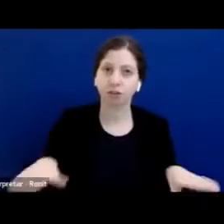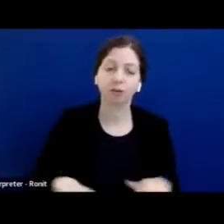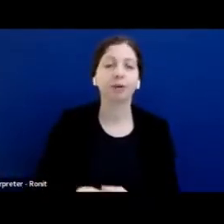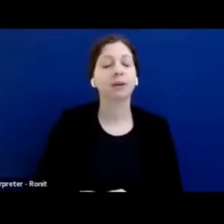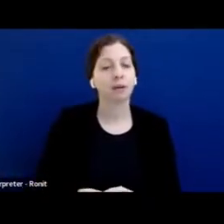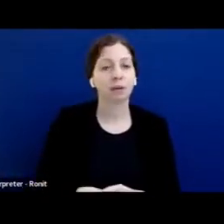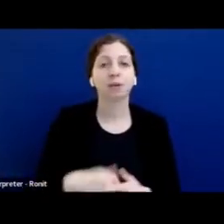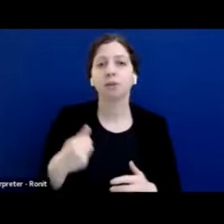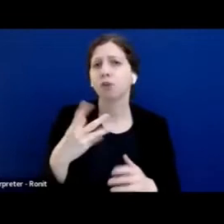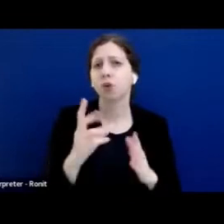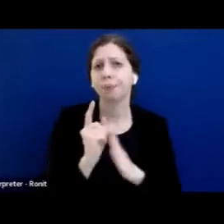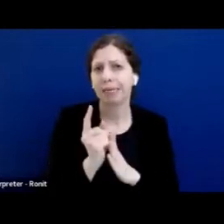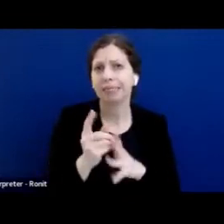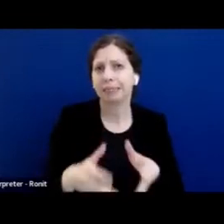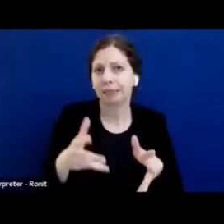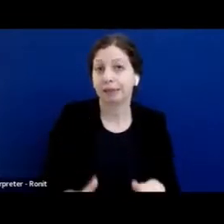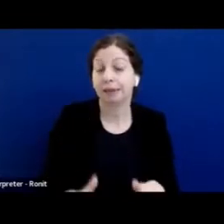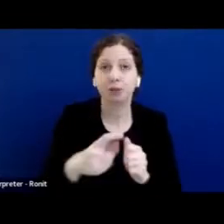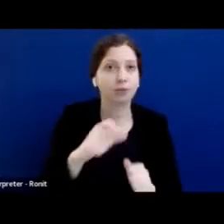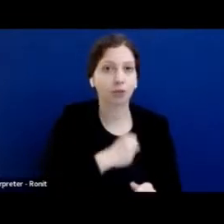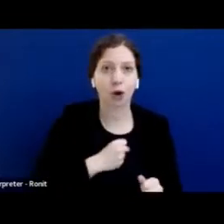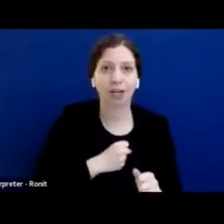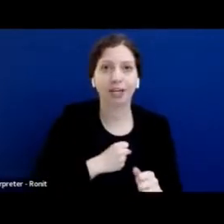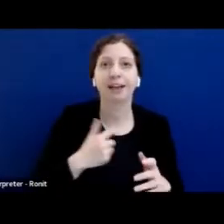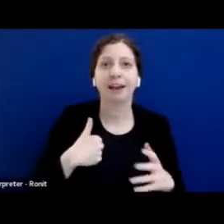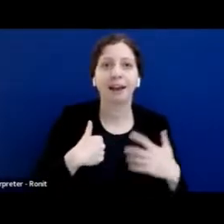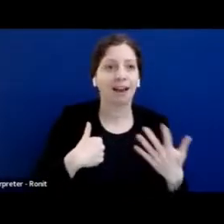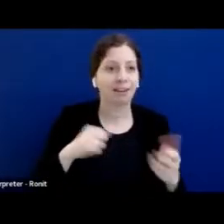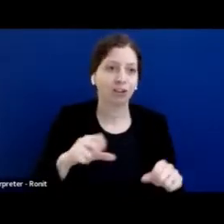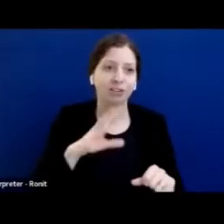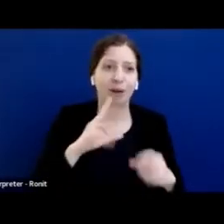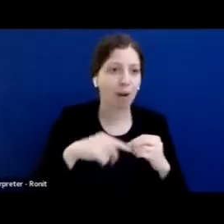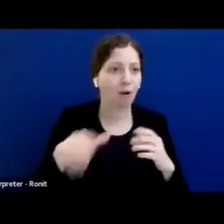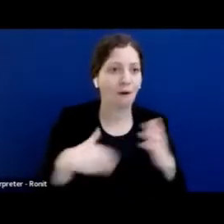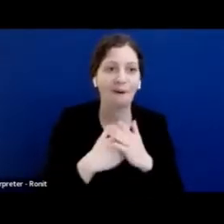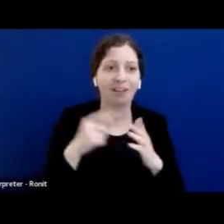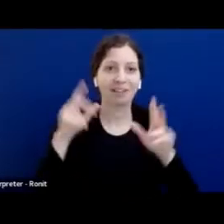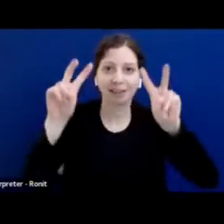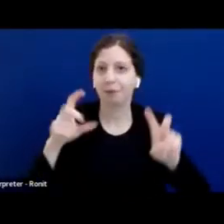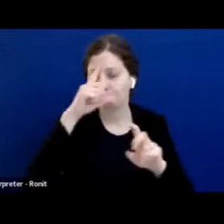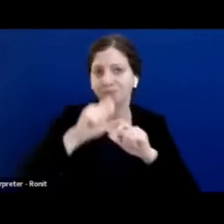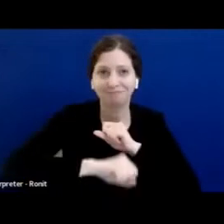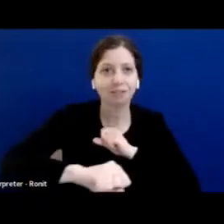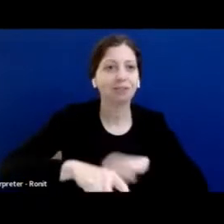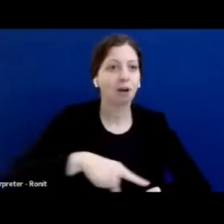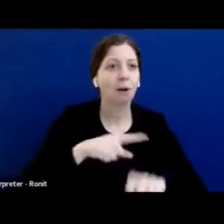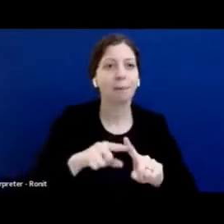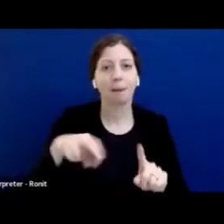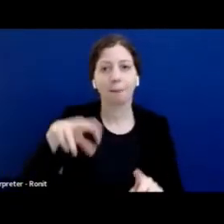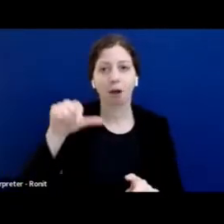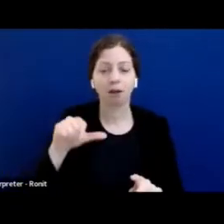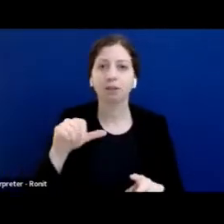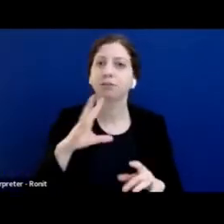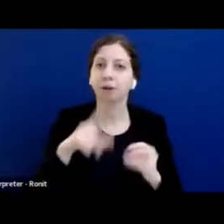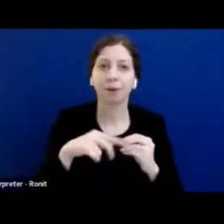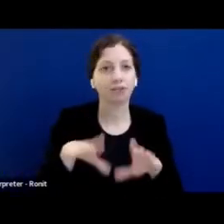just the few more minutes I have with you, and I'm sorry, I could talk about all of these topics for so long, but as Paula talked about, children are